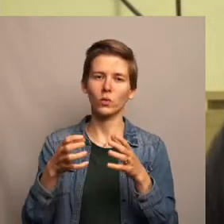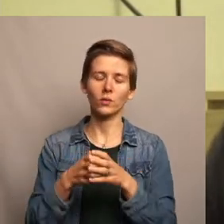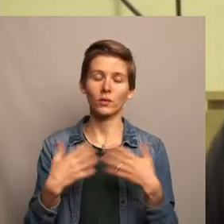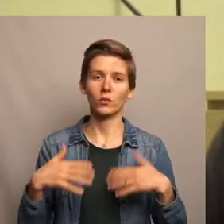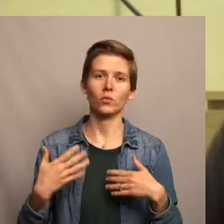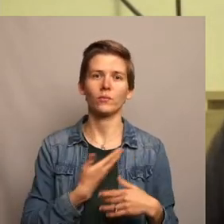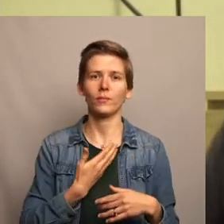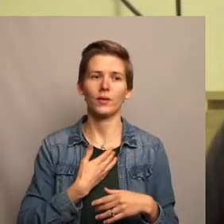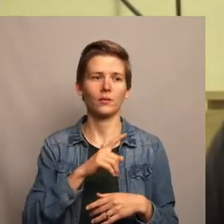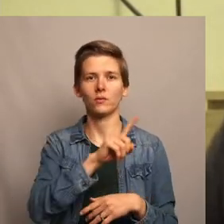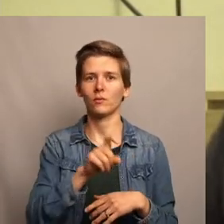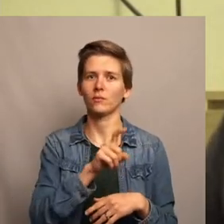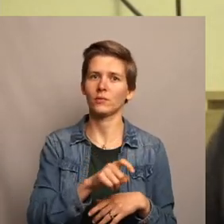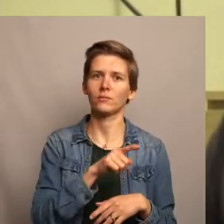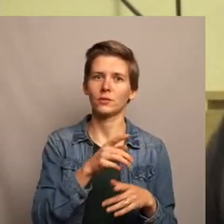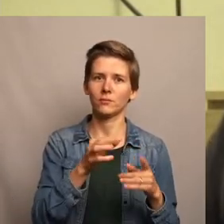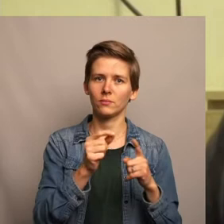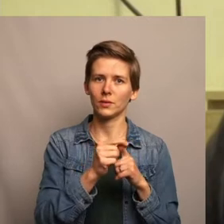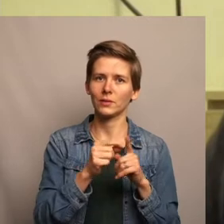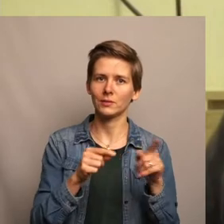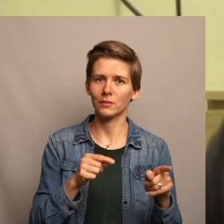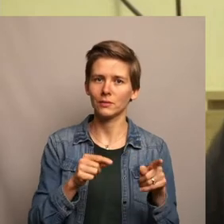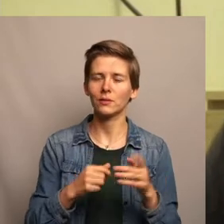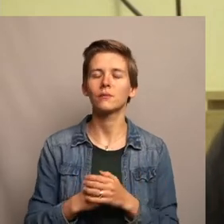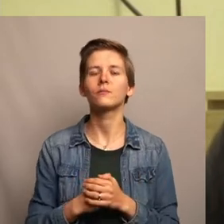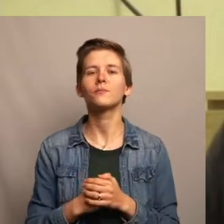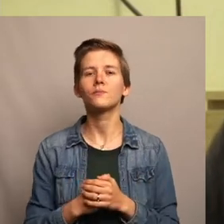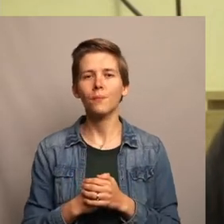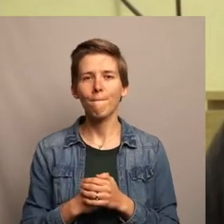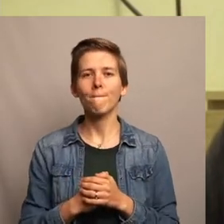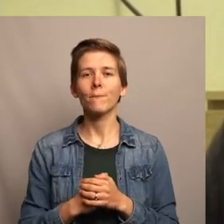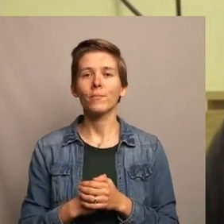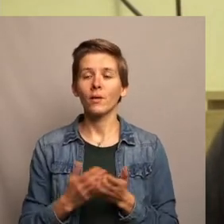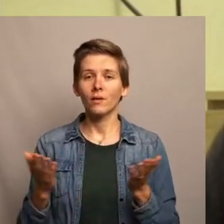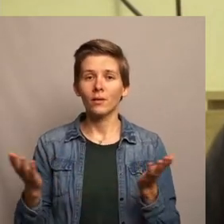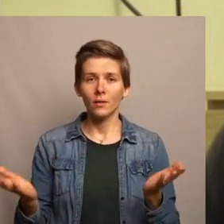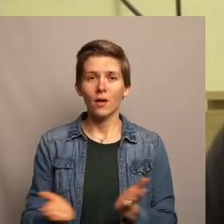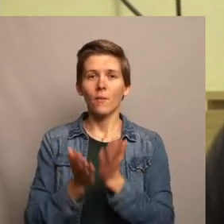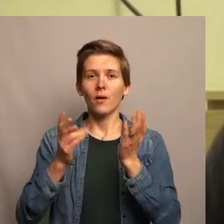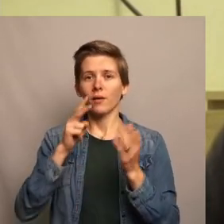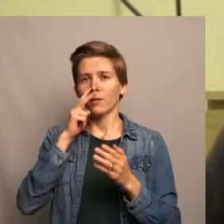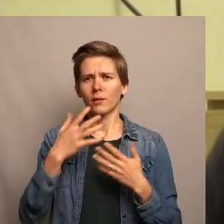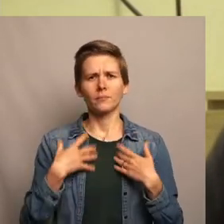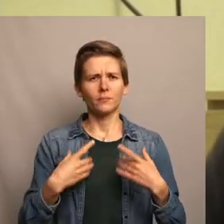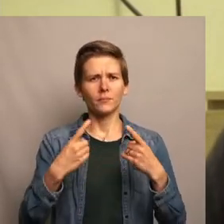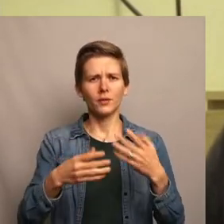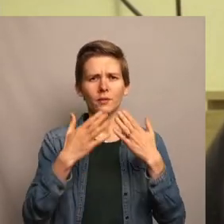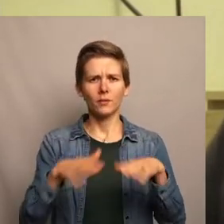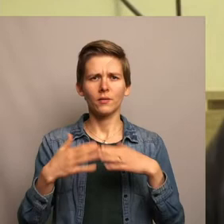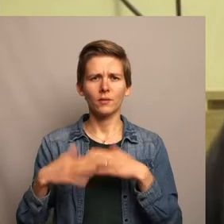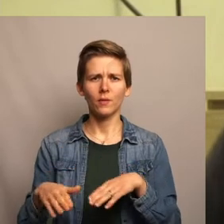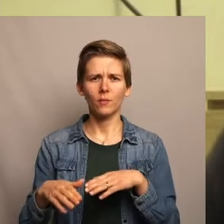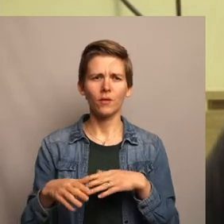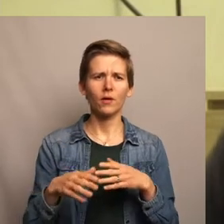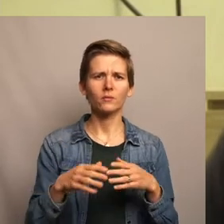we see very interesting and radical ways the community creates spaces for